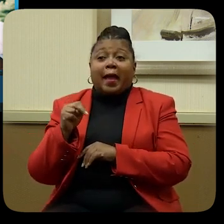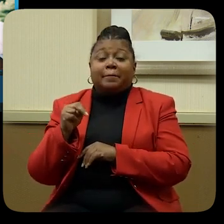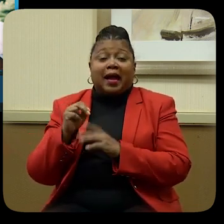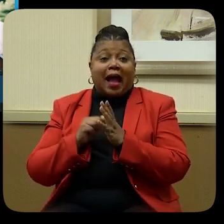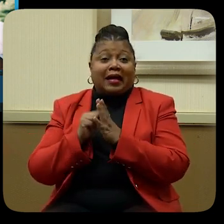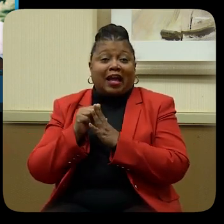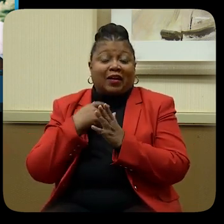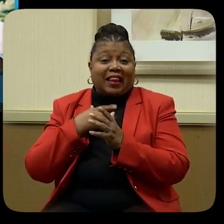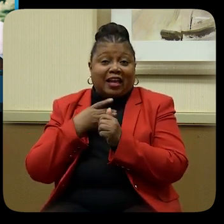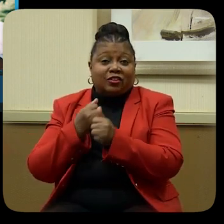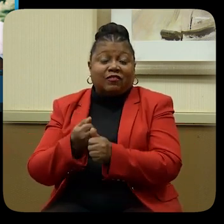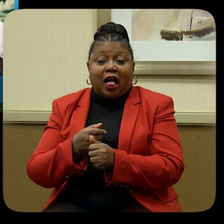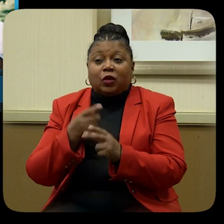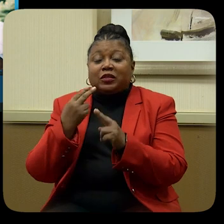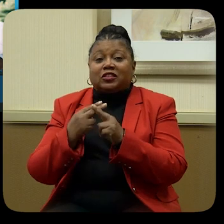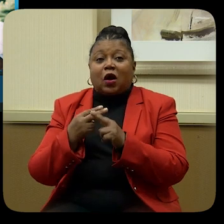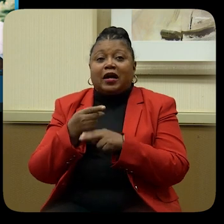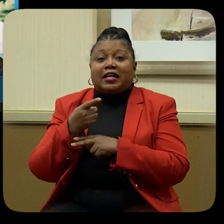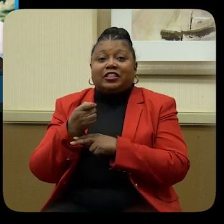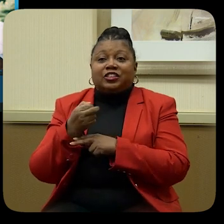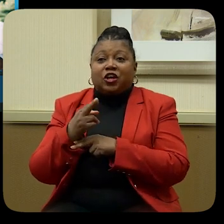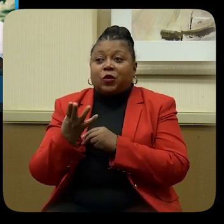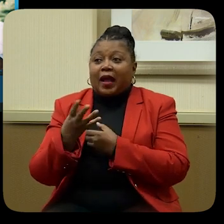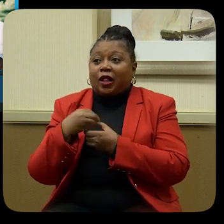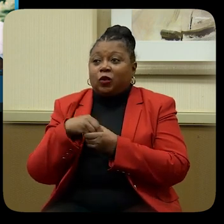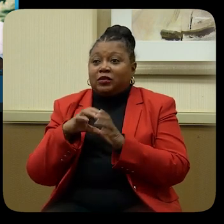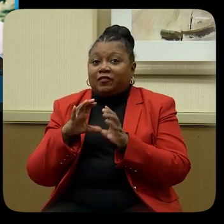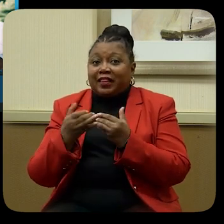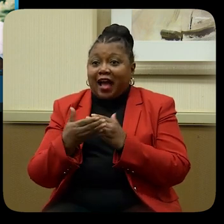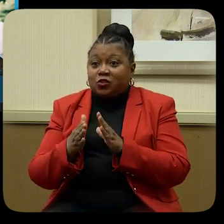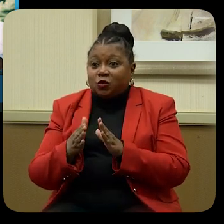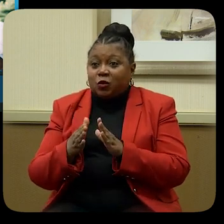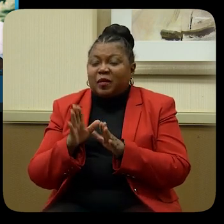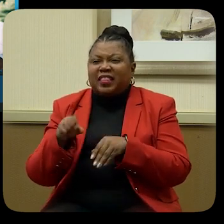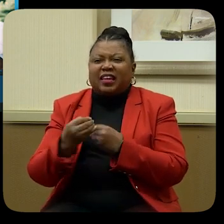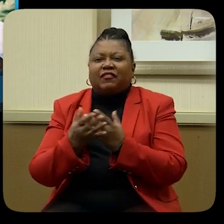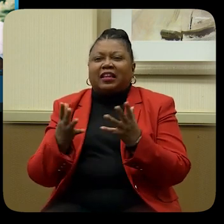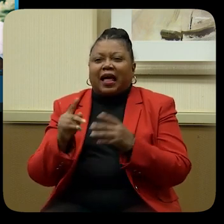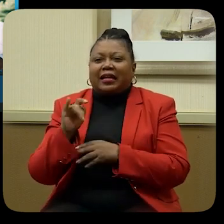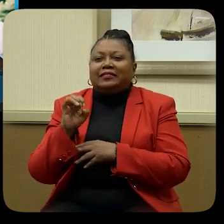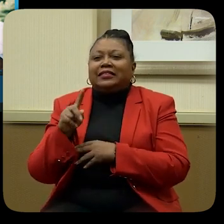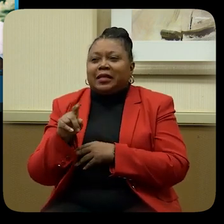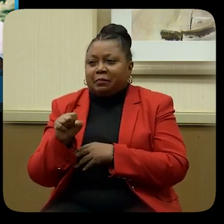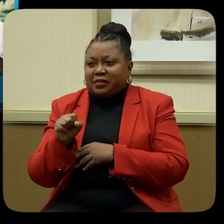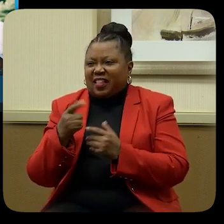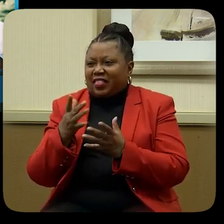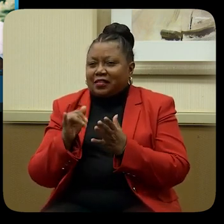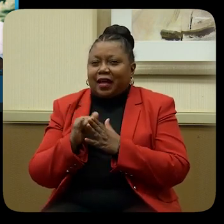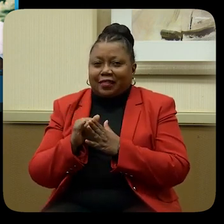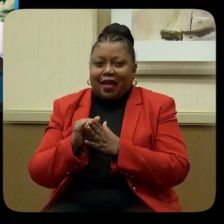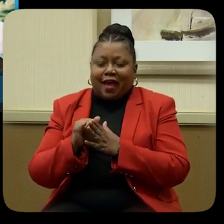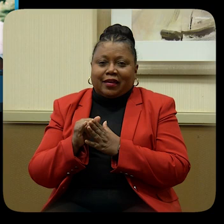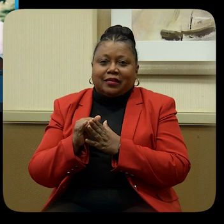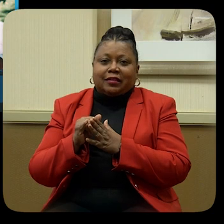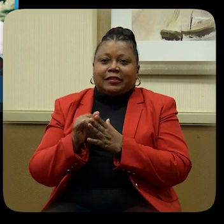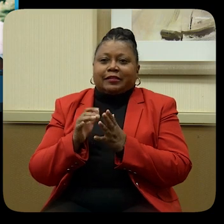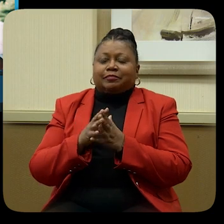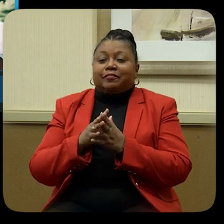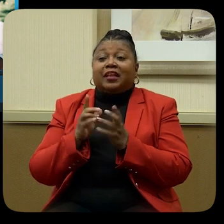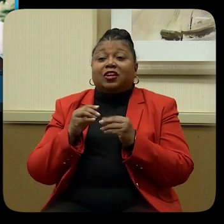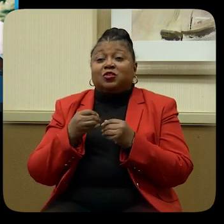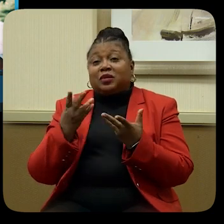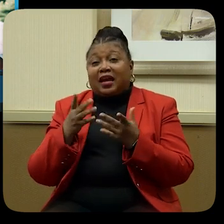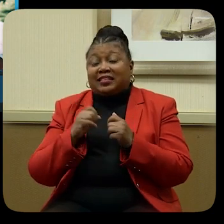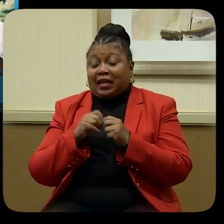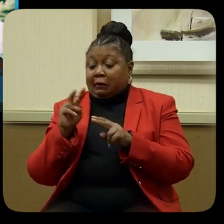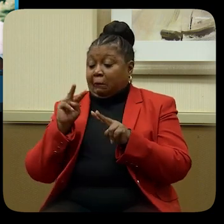Instagram account I like to follow is called Gender Inclusive Classrooms. And so they give a lot of tips, things like that. And you can kind